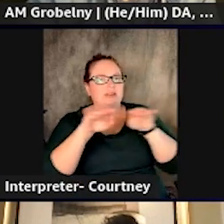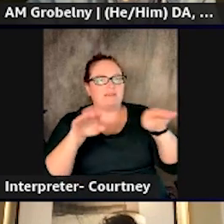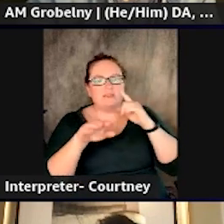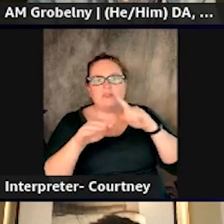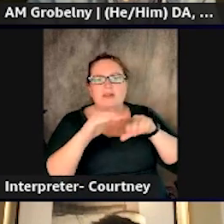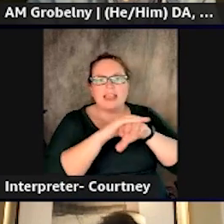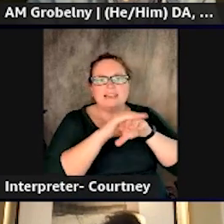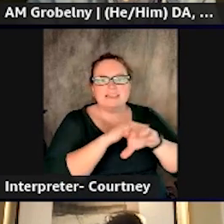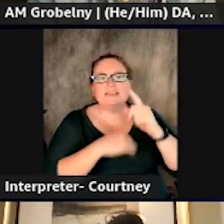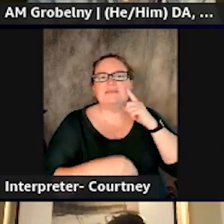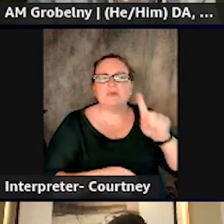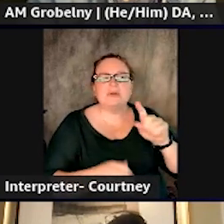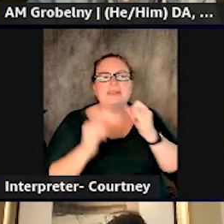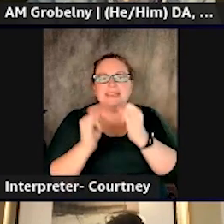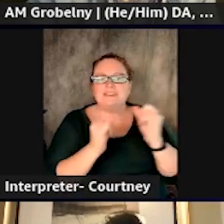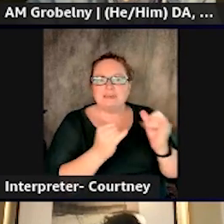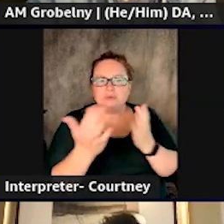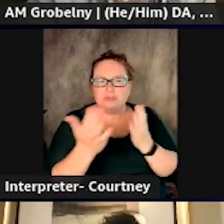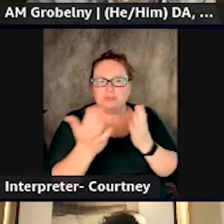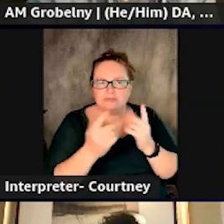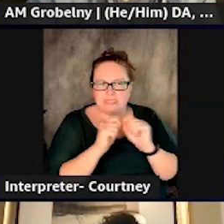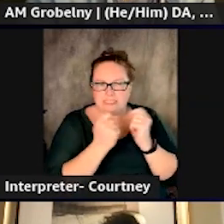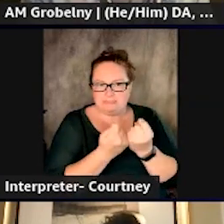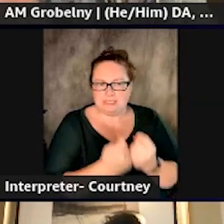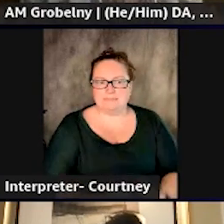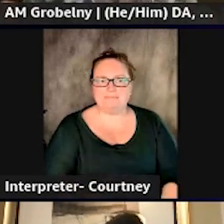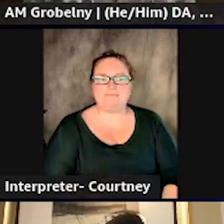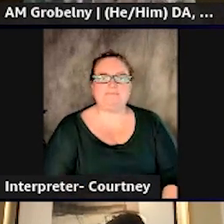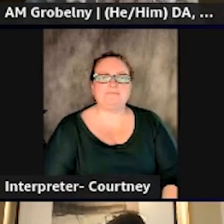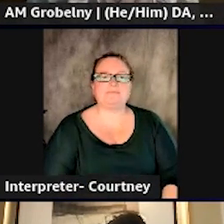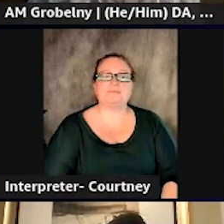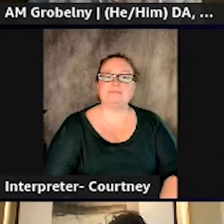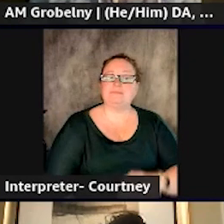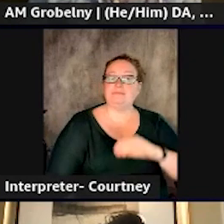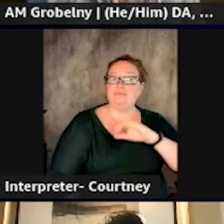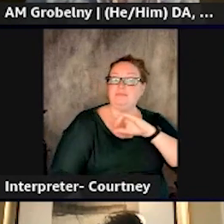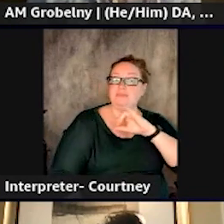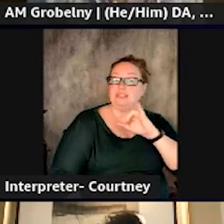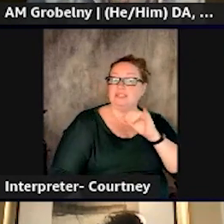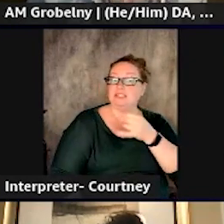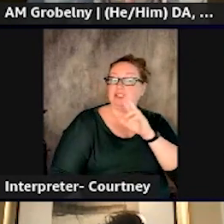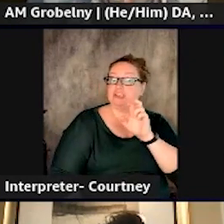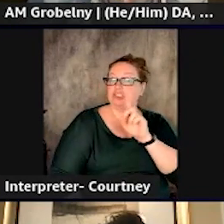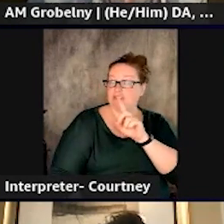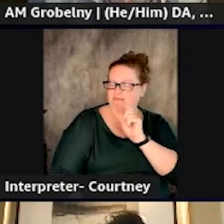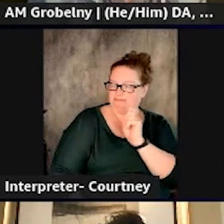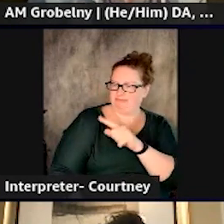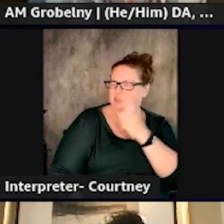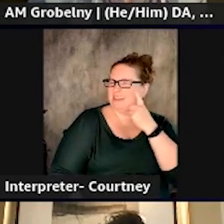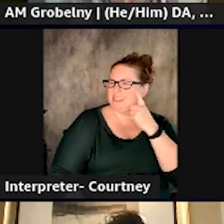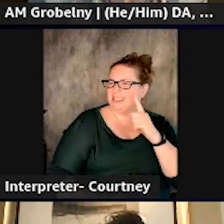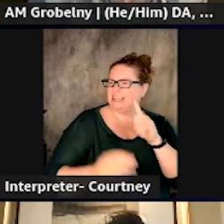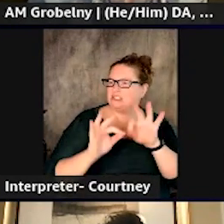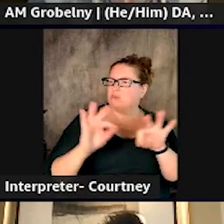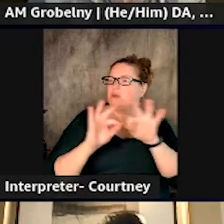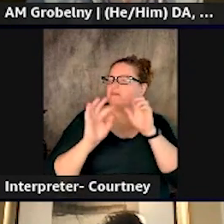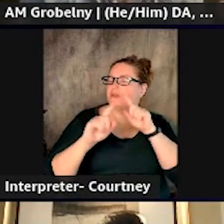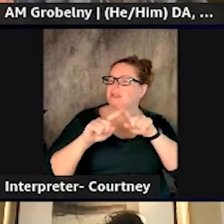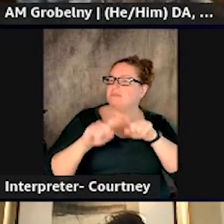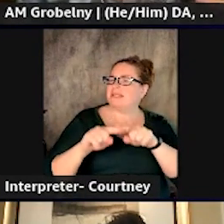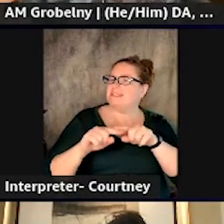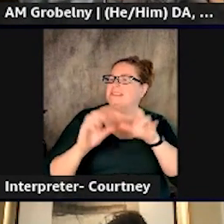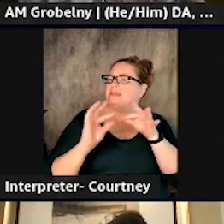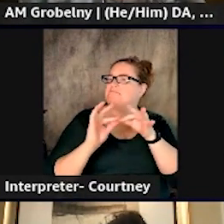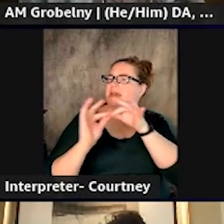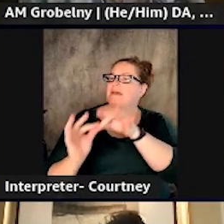individual service teams may have. Yeah. Jarrett, do you think it's worthwhile doing like a dependency mapping exercise if you